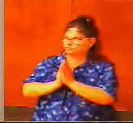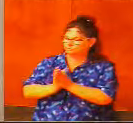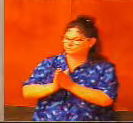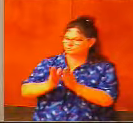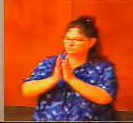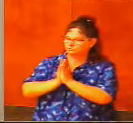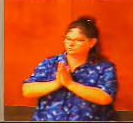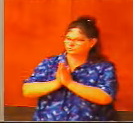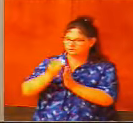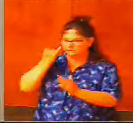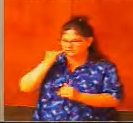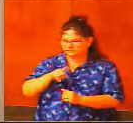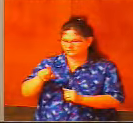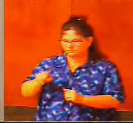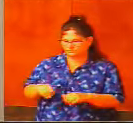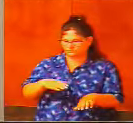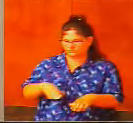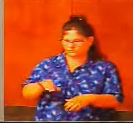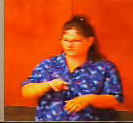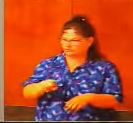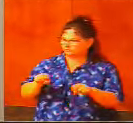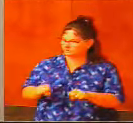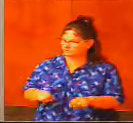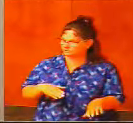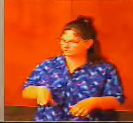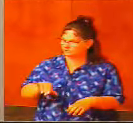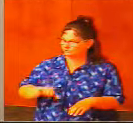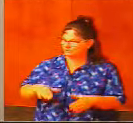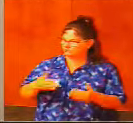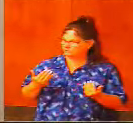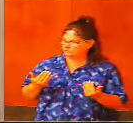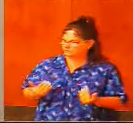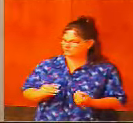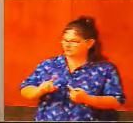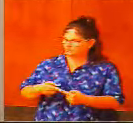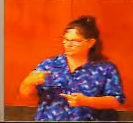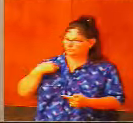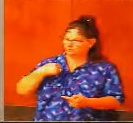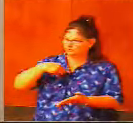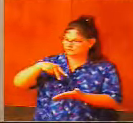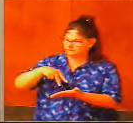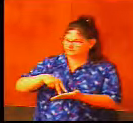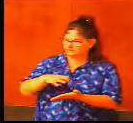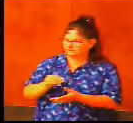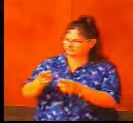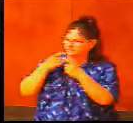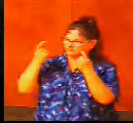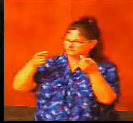need to do that, you can do that right now as we stand and we sing.